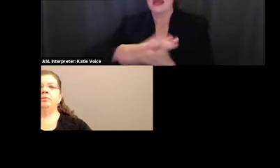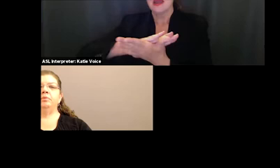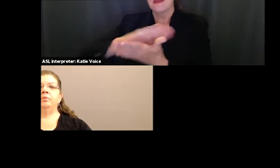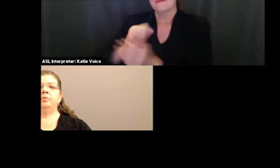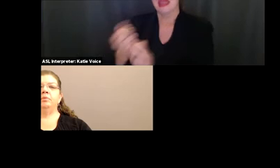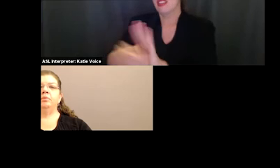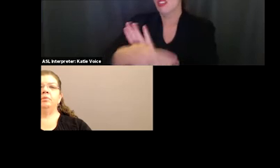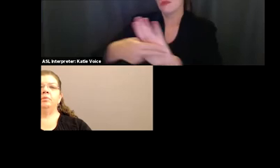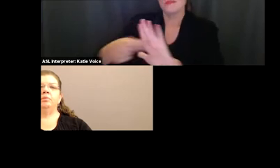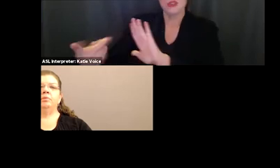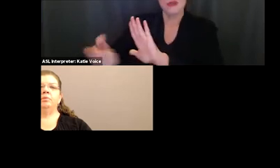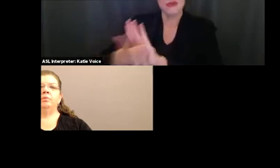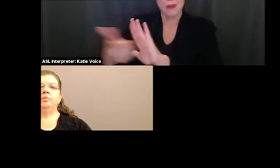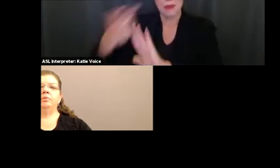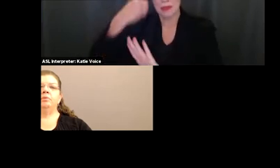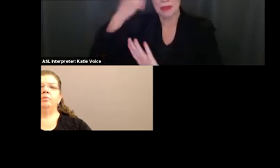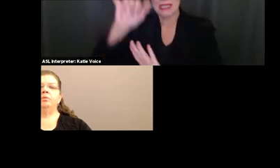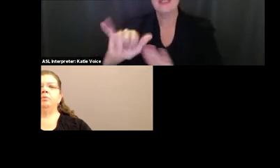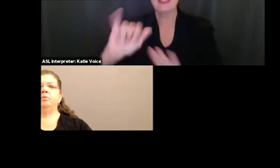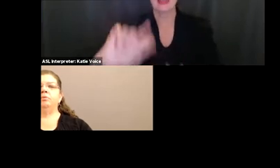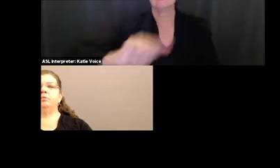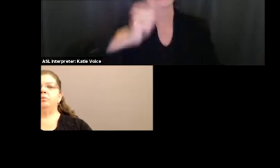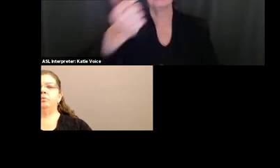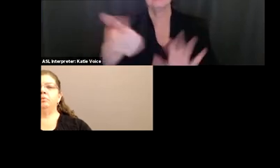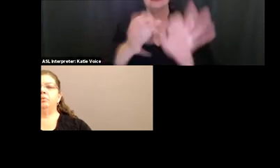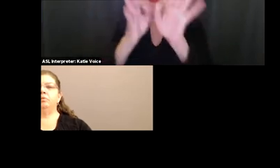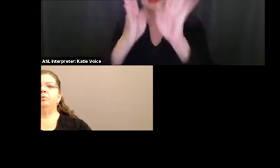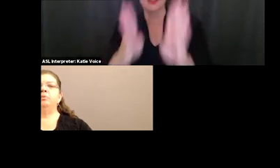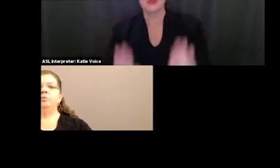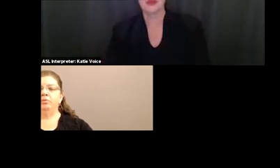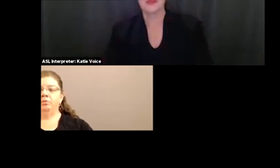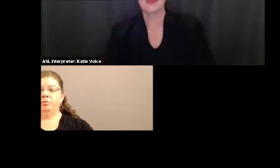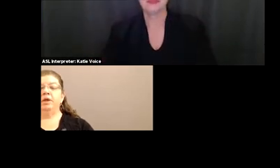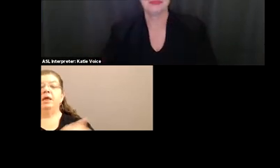you next speaker is rachel cole